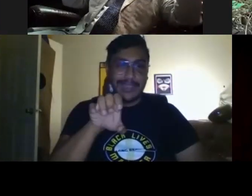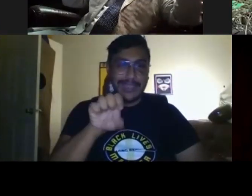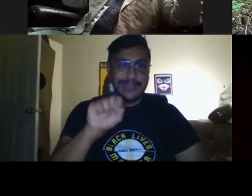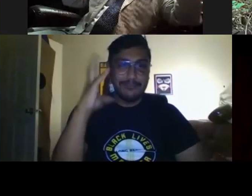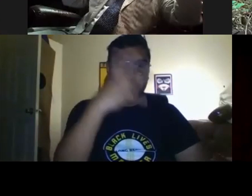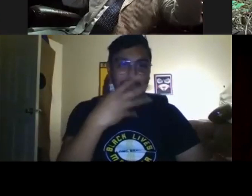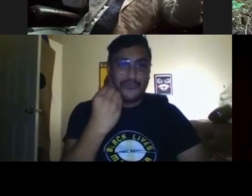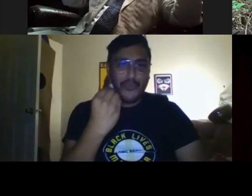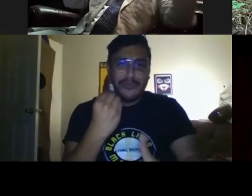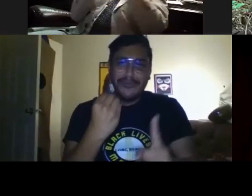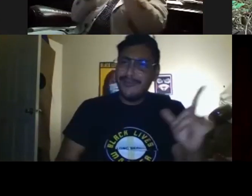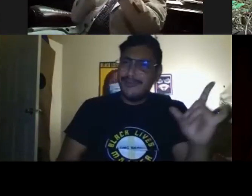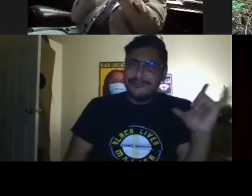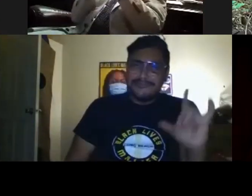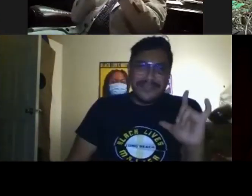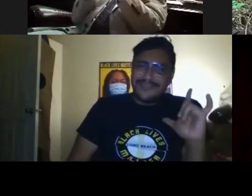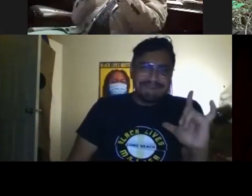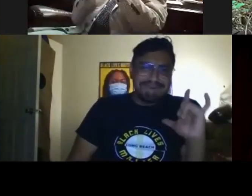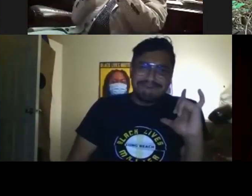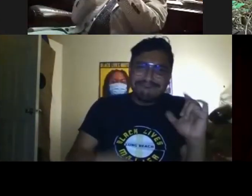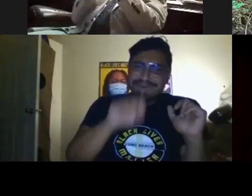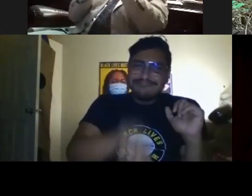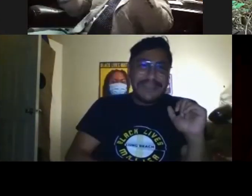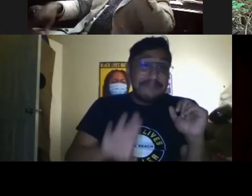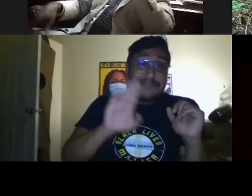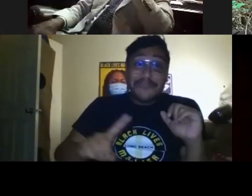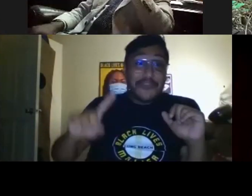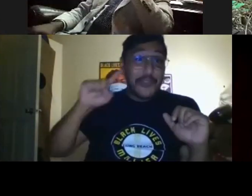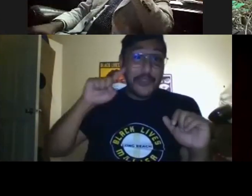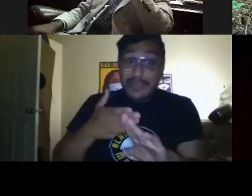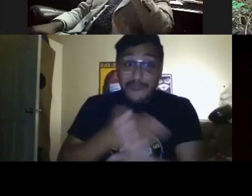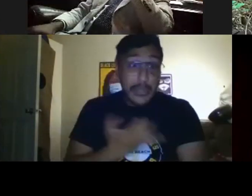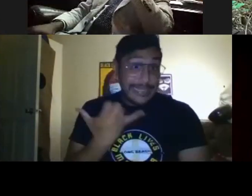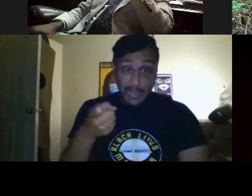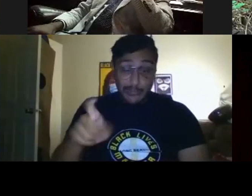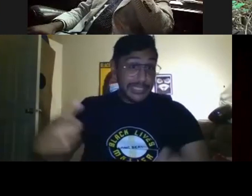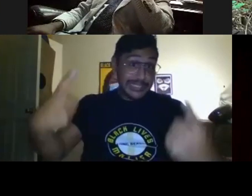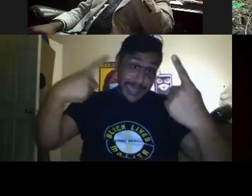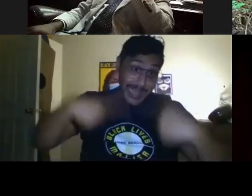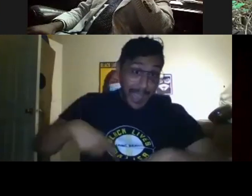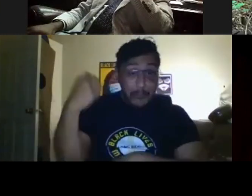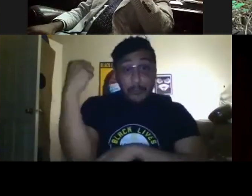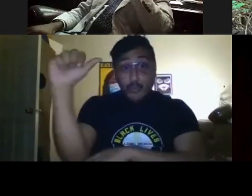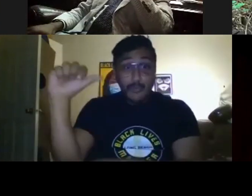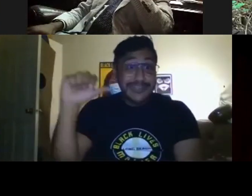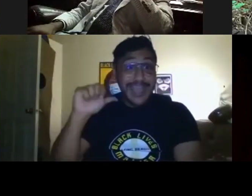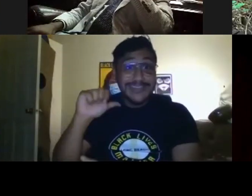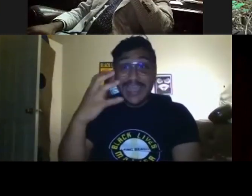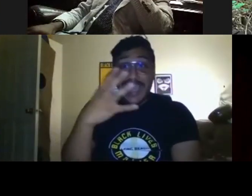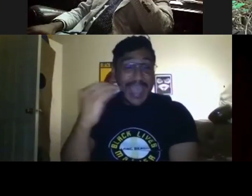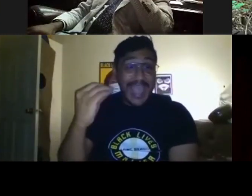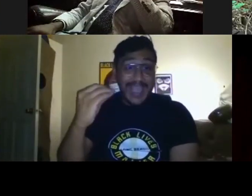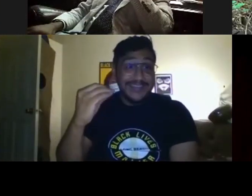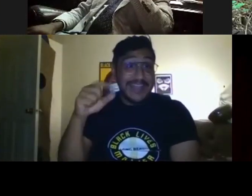heard that before. I love that. So now you got to come to one of the protests and make these Black